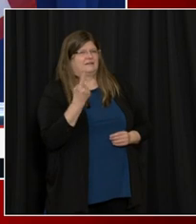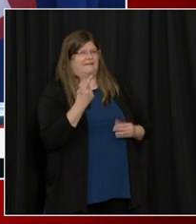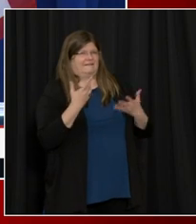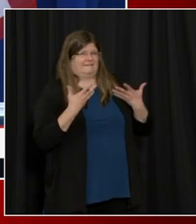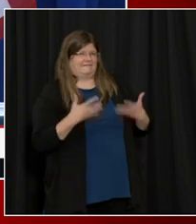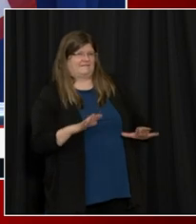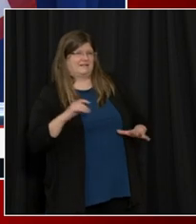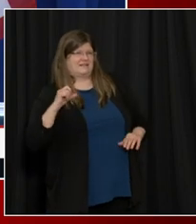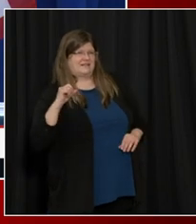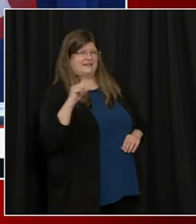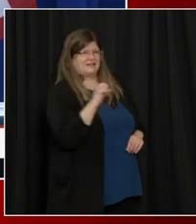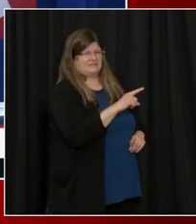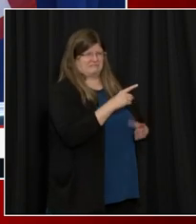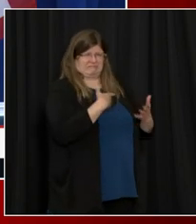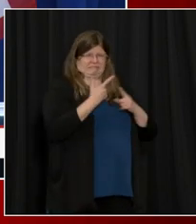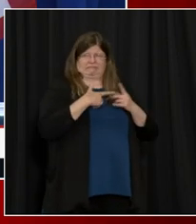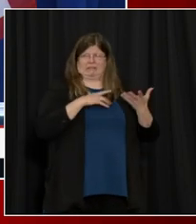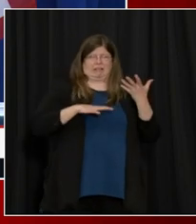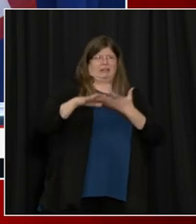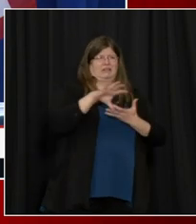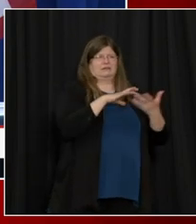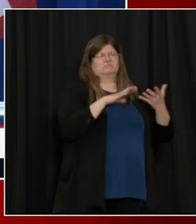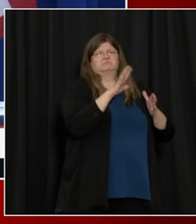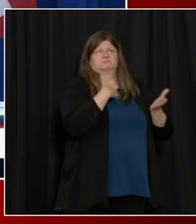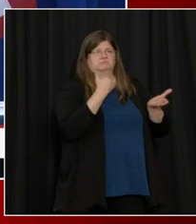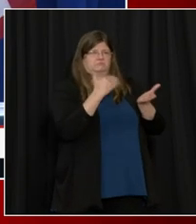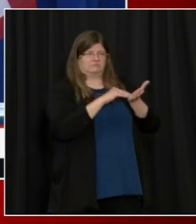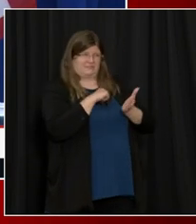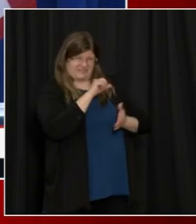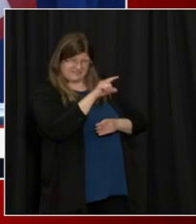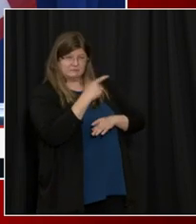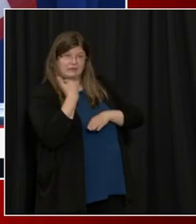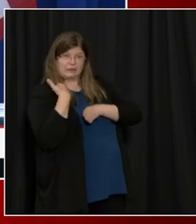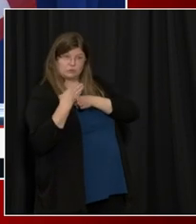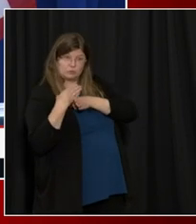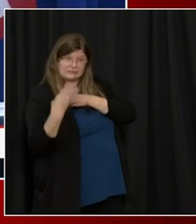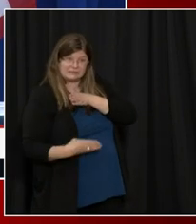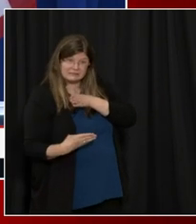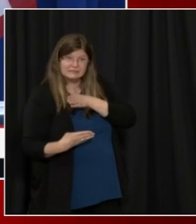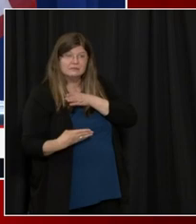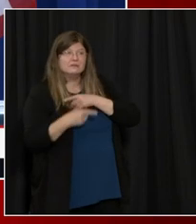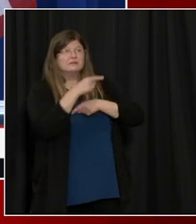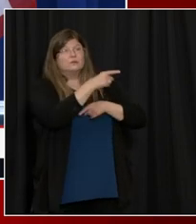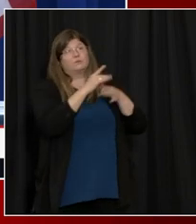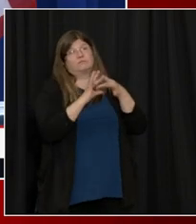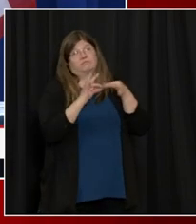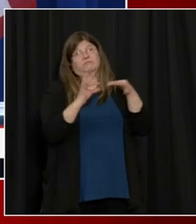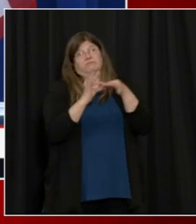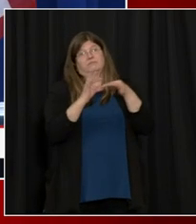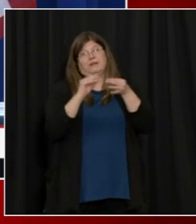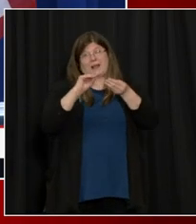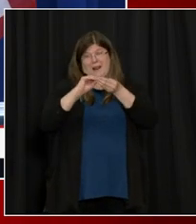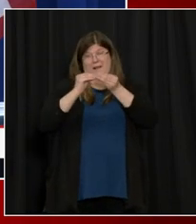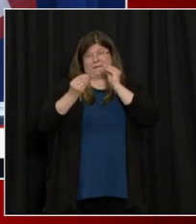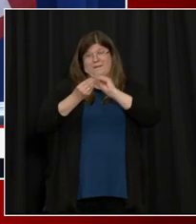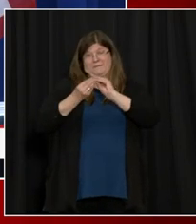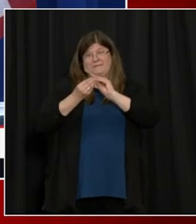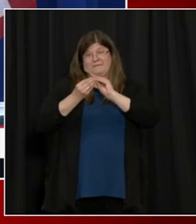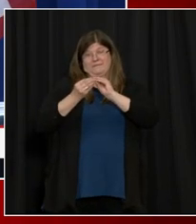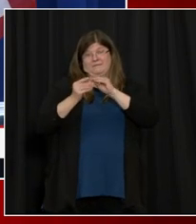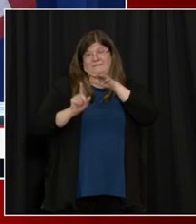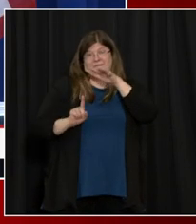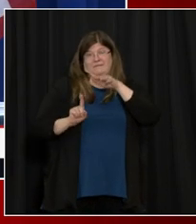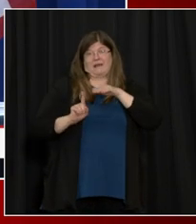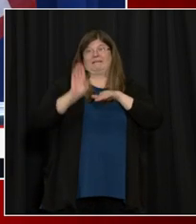confused on this one. Okay. So over the weekend, why was the spike in cases, why did that result in the city only losing a few